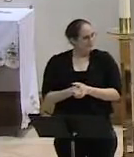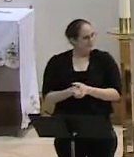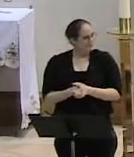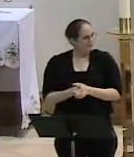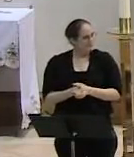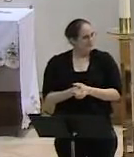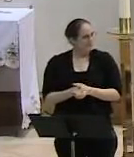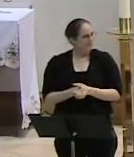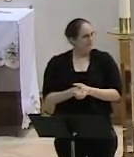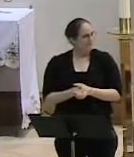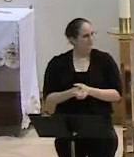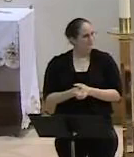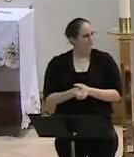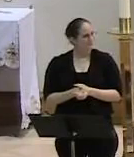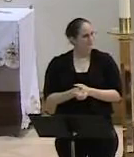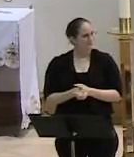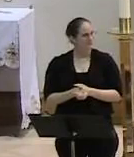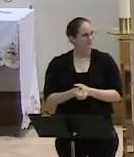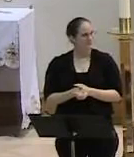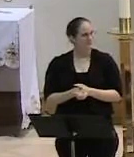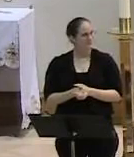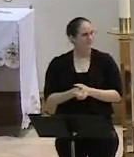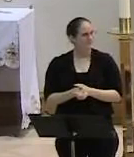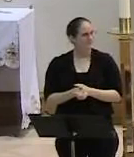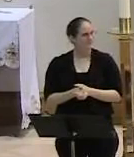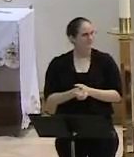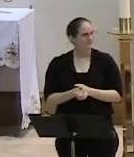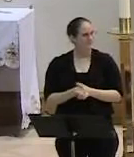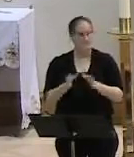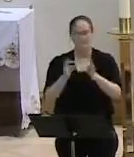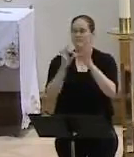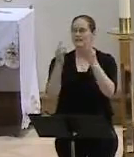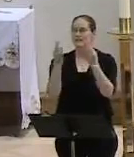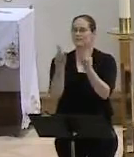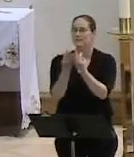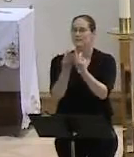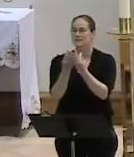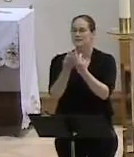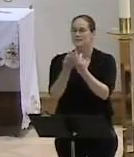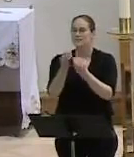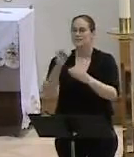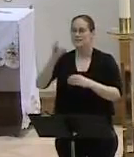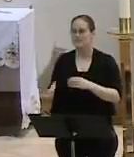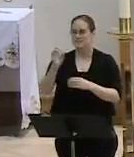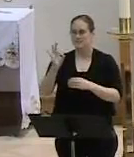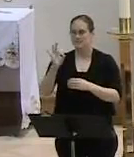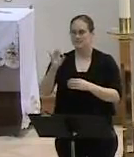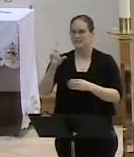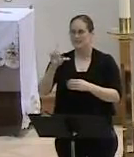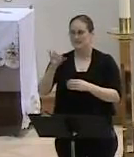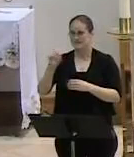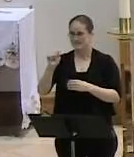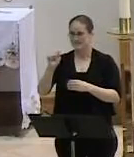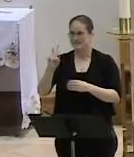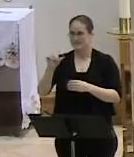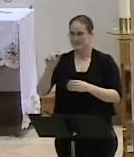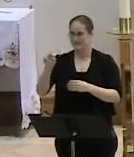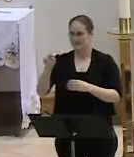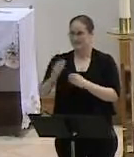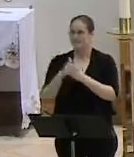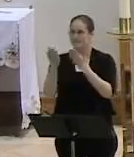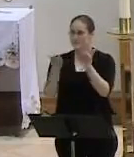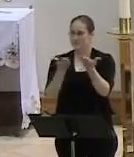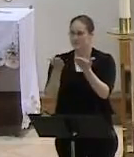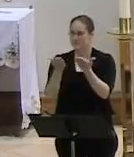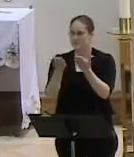And now we have the family of the month, to Jeffrey and Letha Vaughan, who have